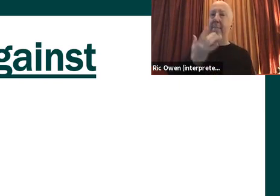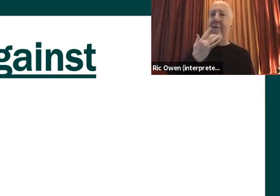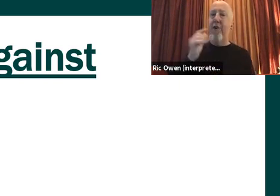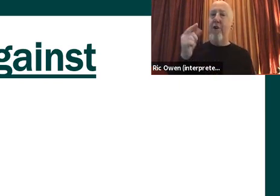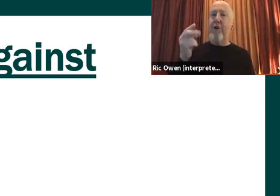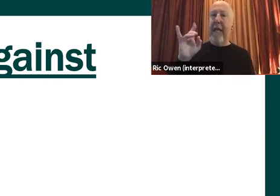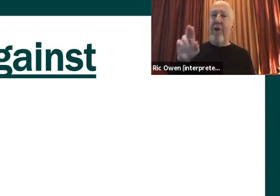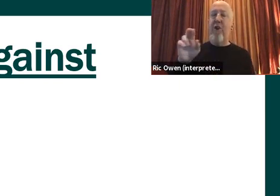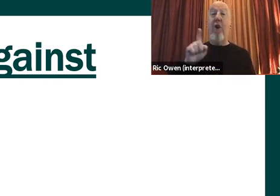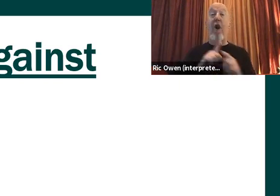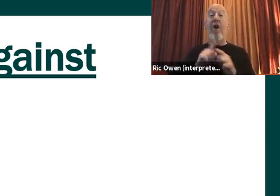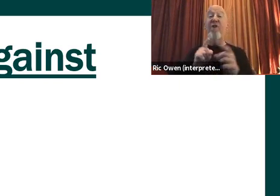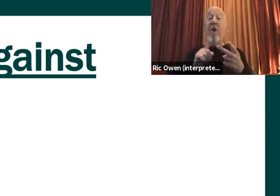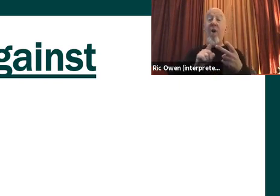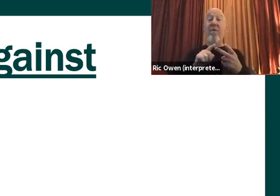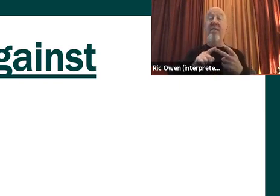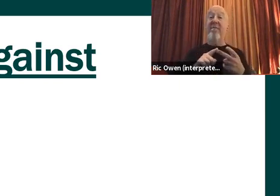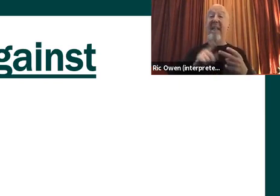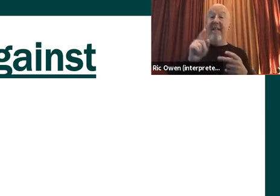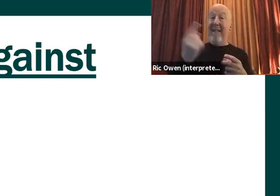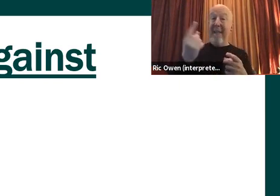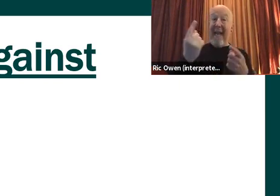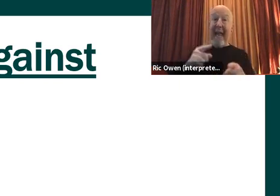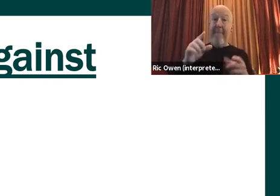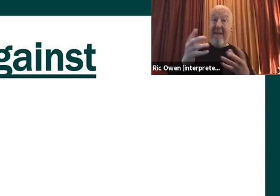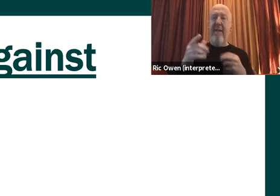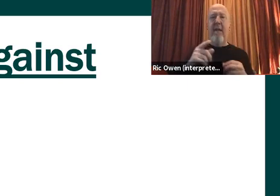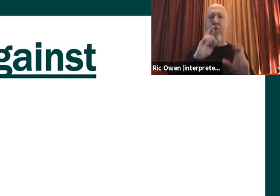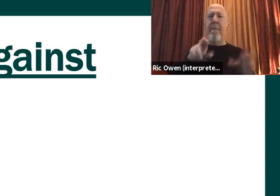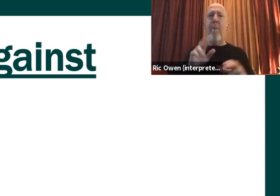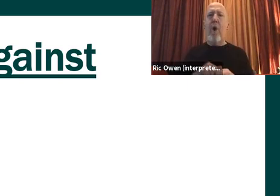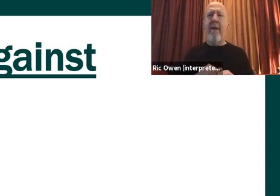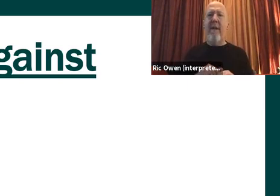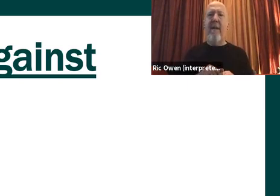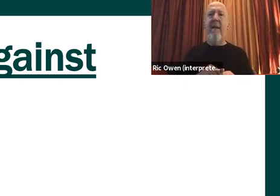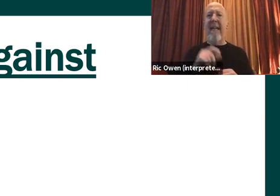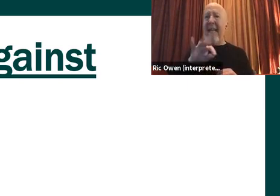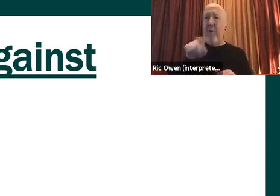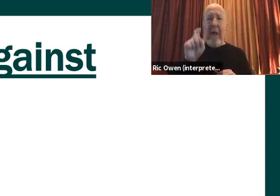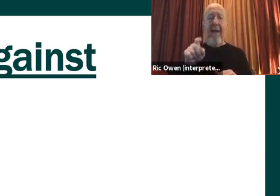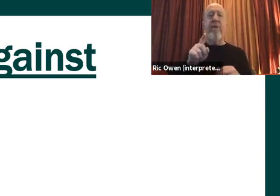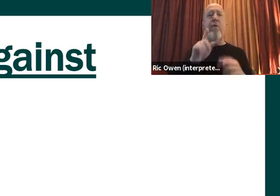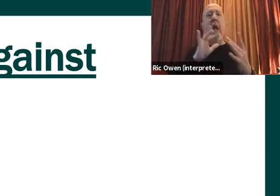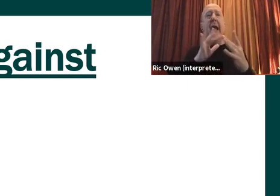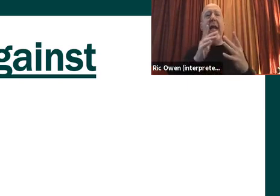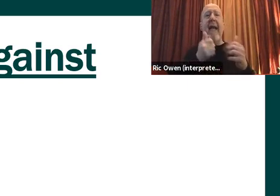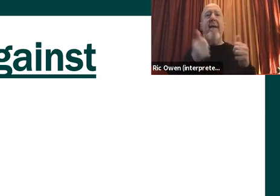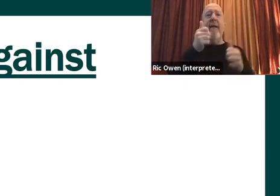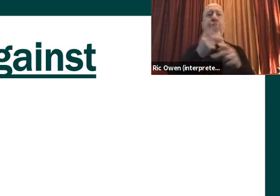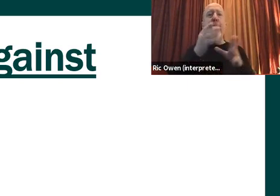Report each incident to the appropriate staff, and if necessary, speak to a supervisor. Take